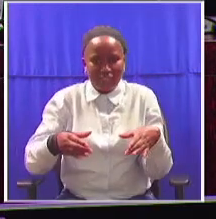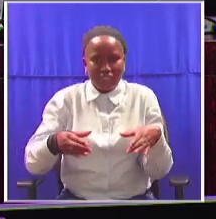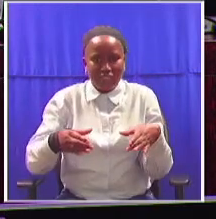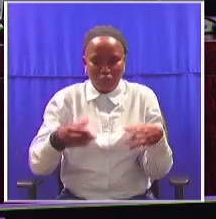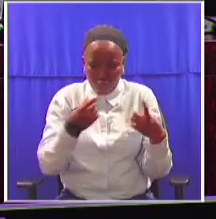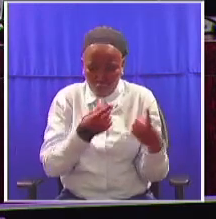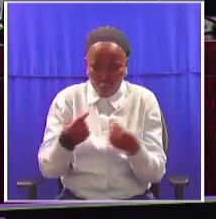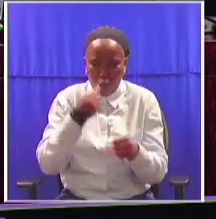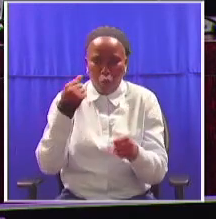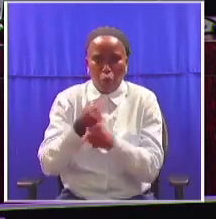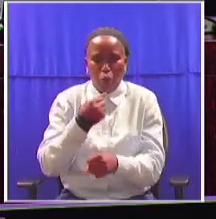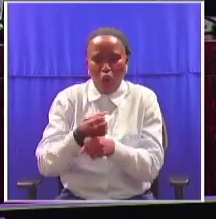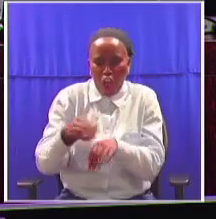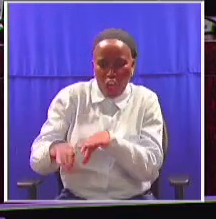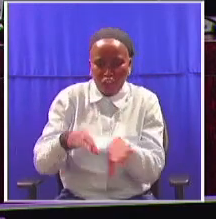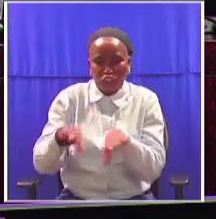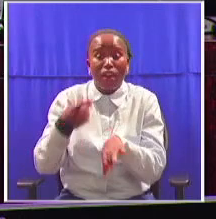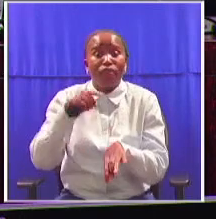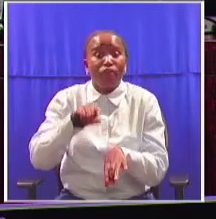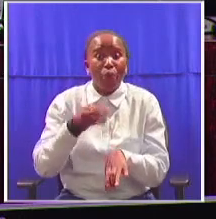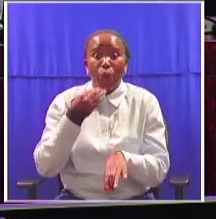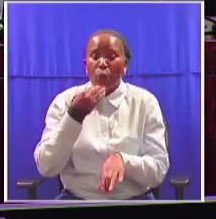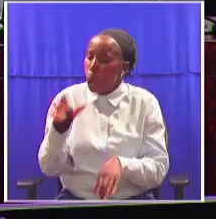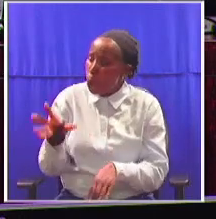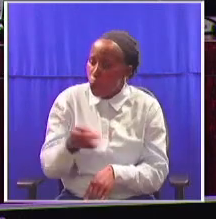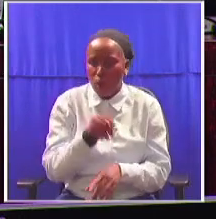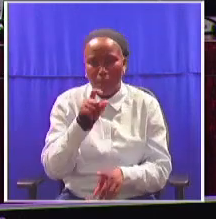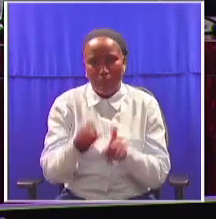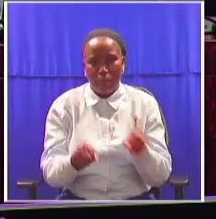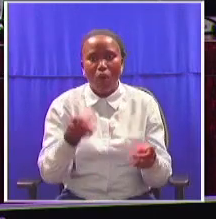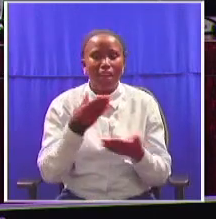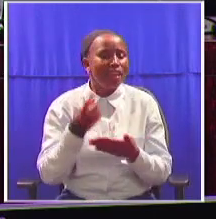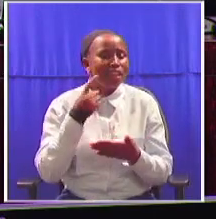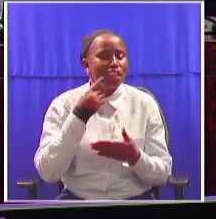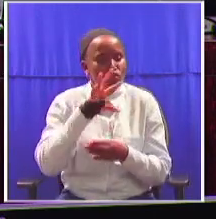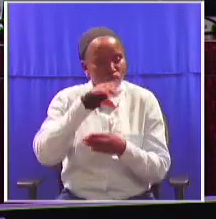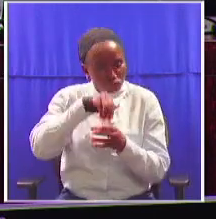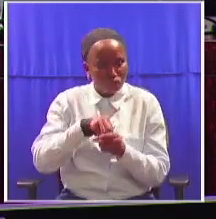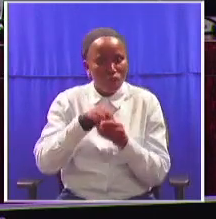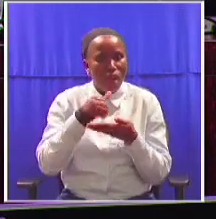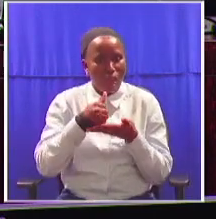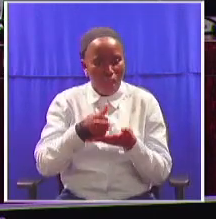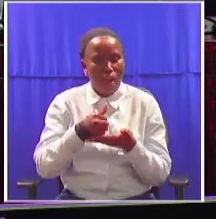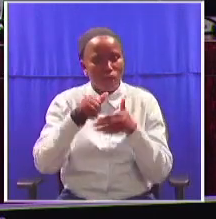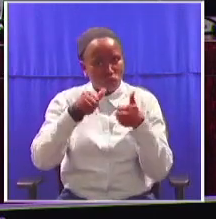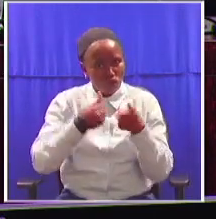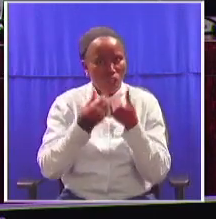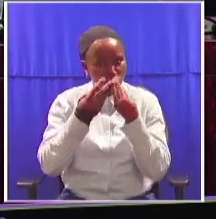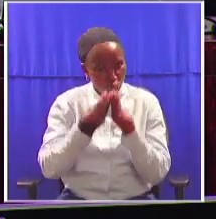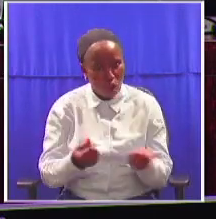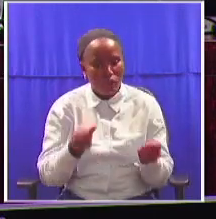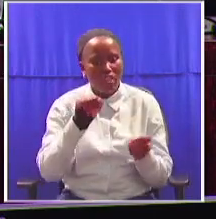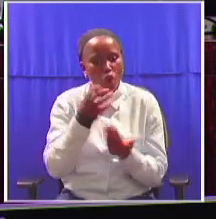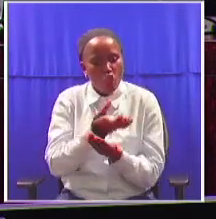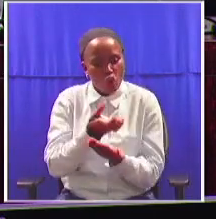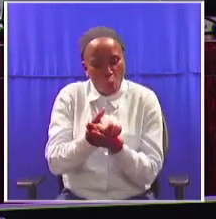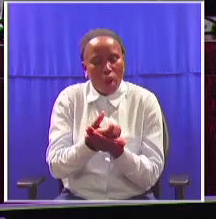by all to address the various challenges that constrain our economic